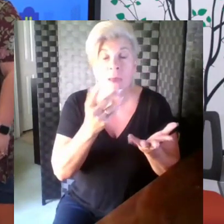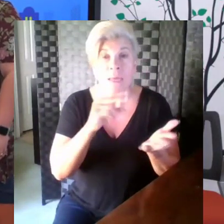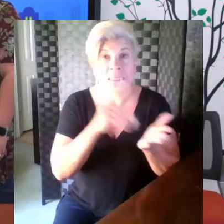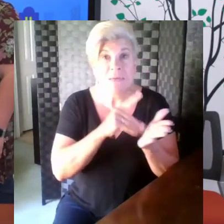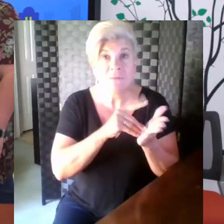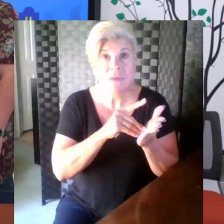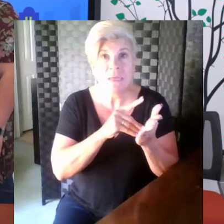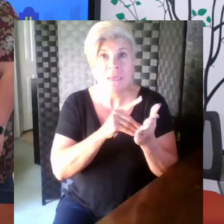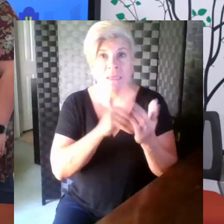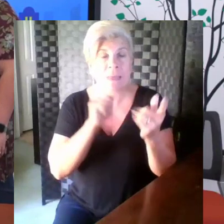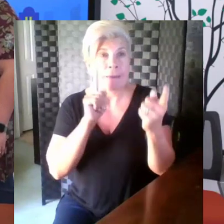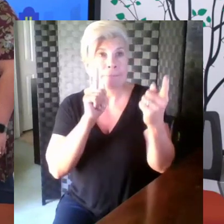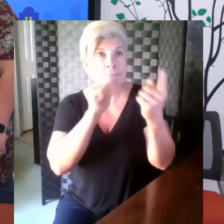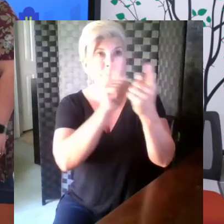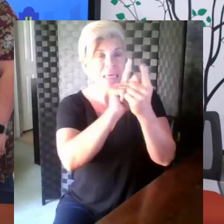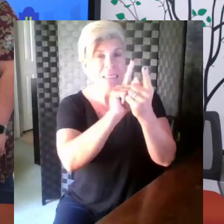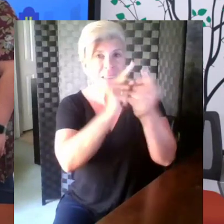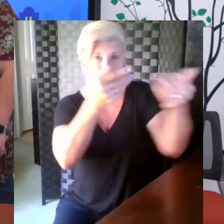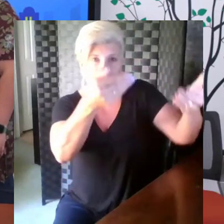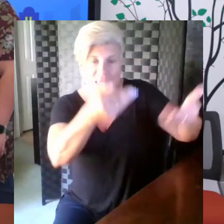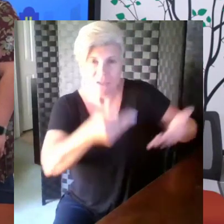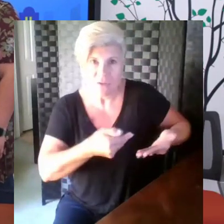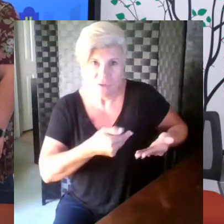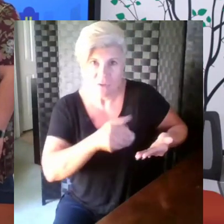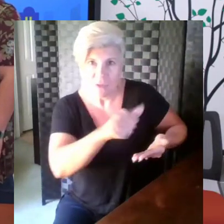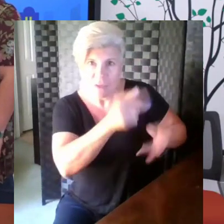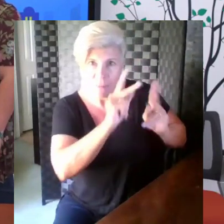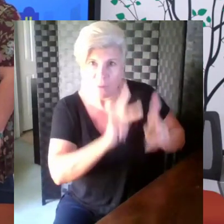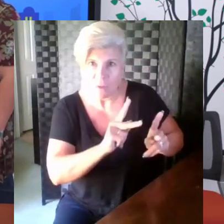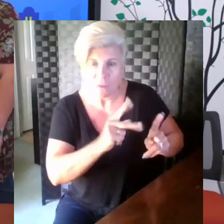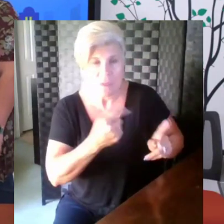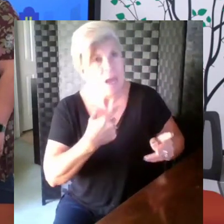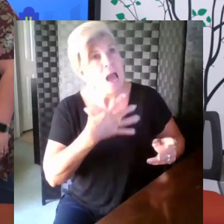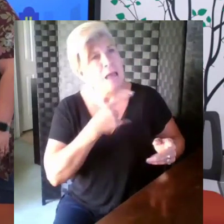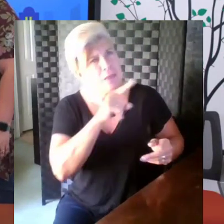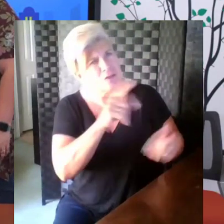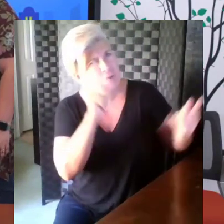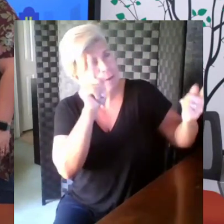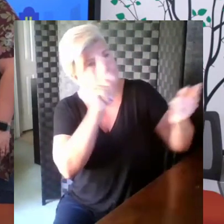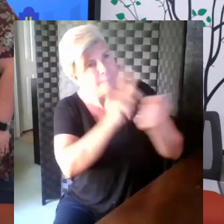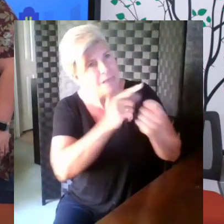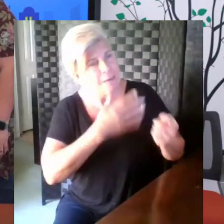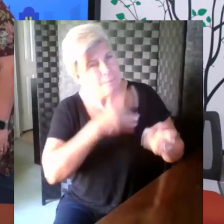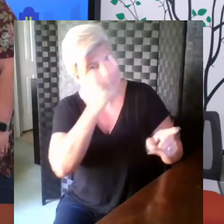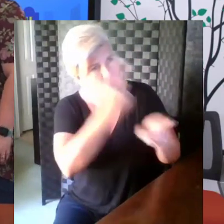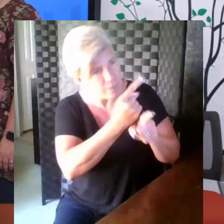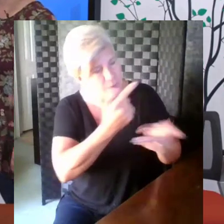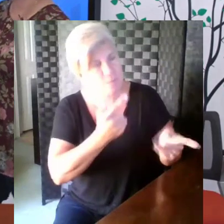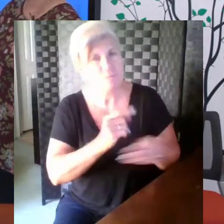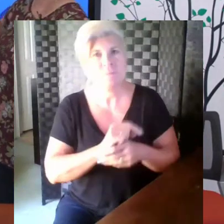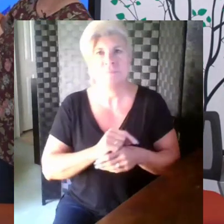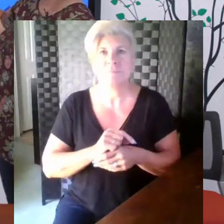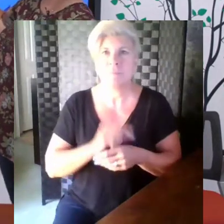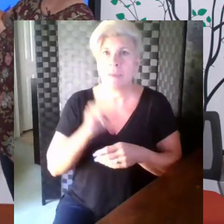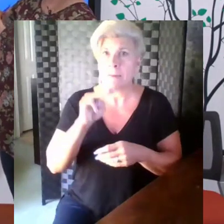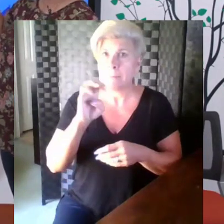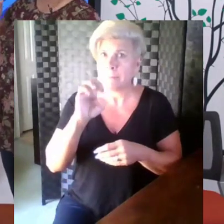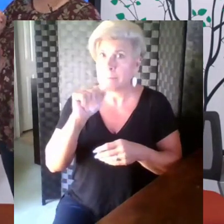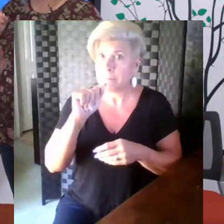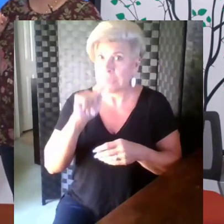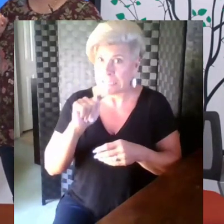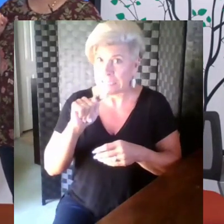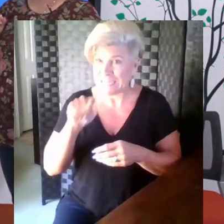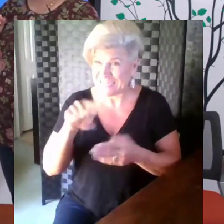definition of being introduced to someone. Like, I would like for you to meet my brother.